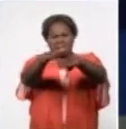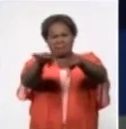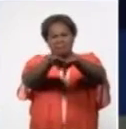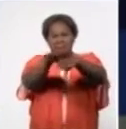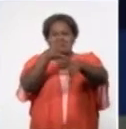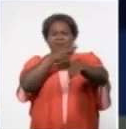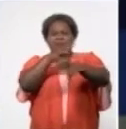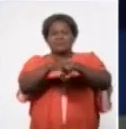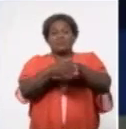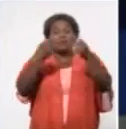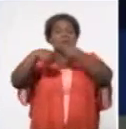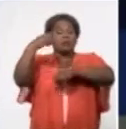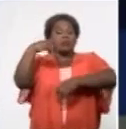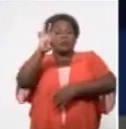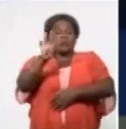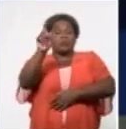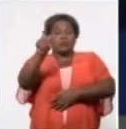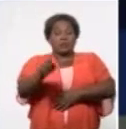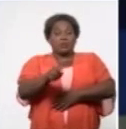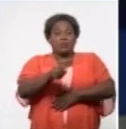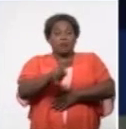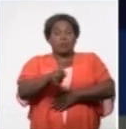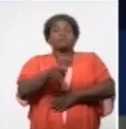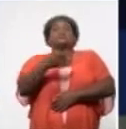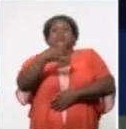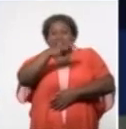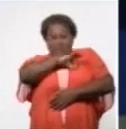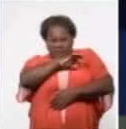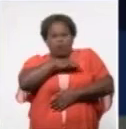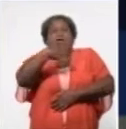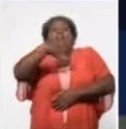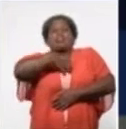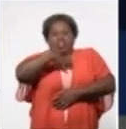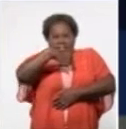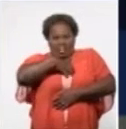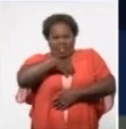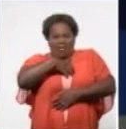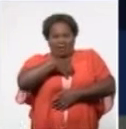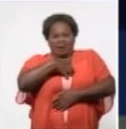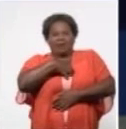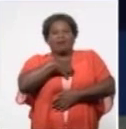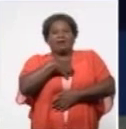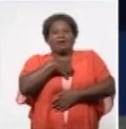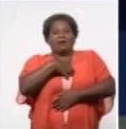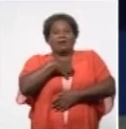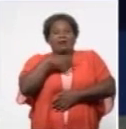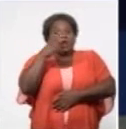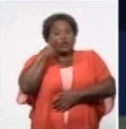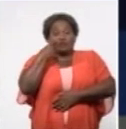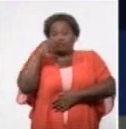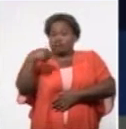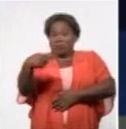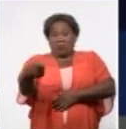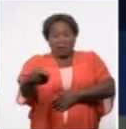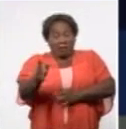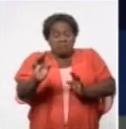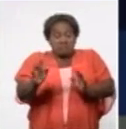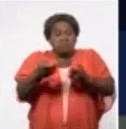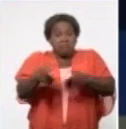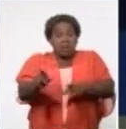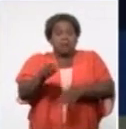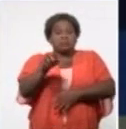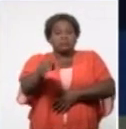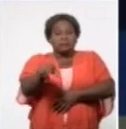from 40 to 60 years of age. Still, 276 cases have been under the age of 20, of